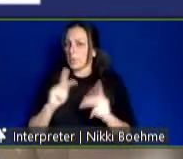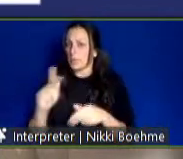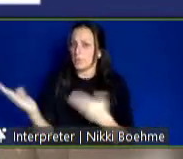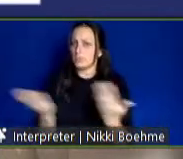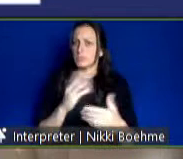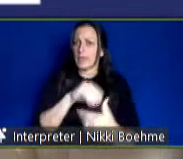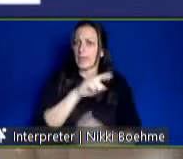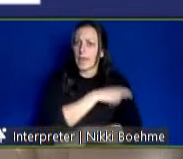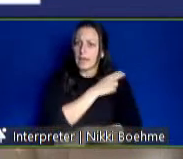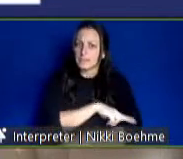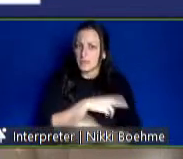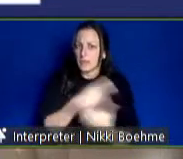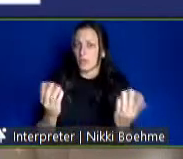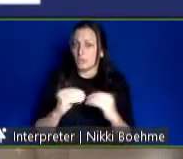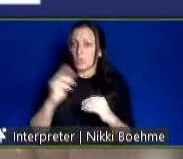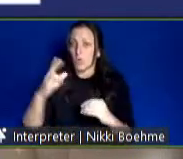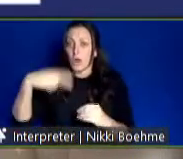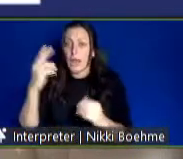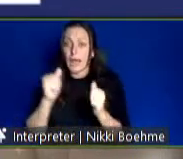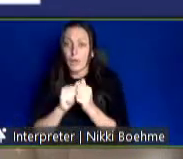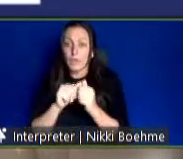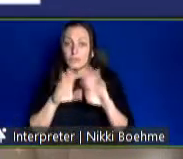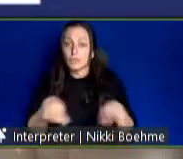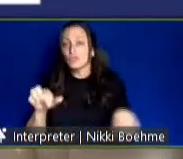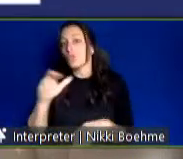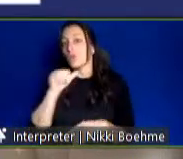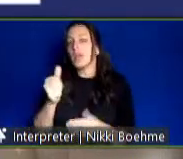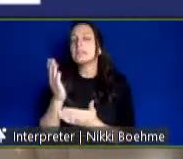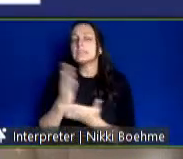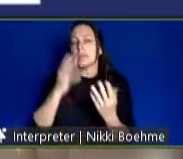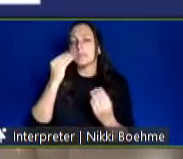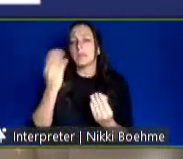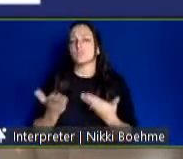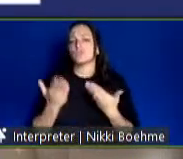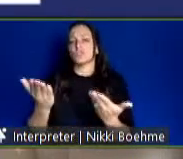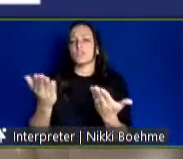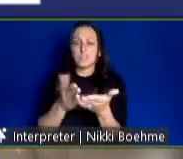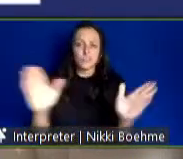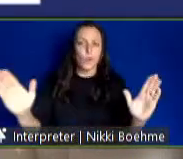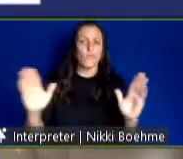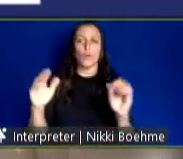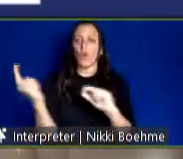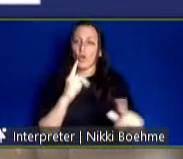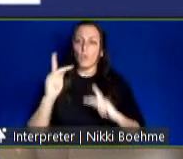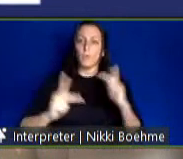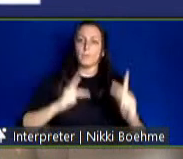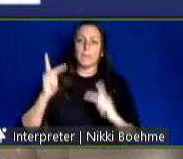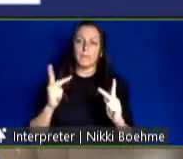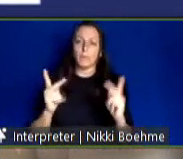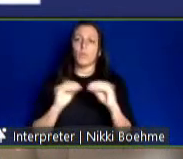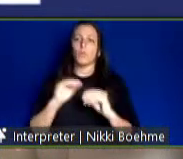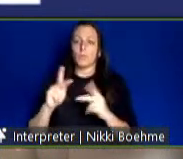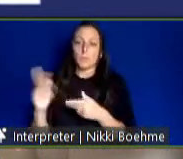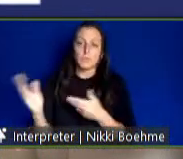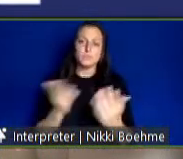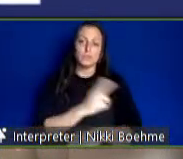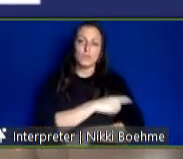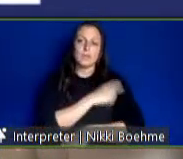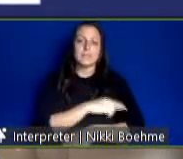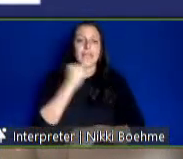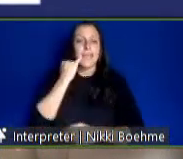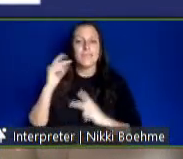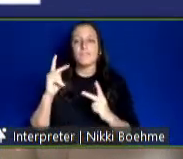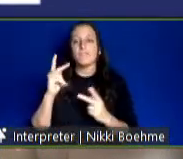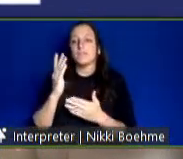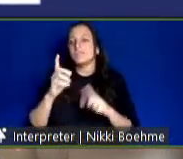children or not. We do have some data to suggest that overall hospitalization rates are higher in individuals, but it